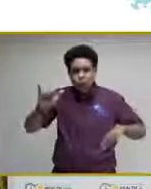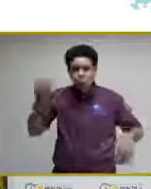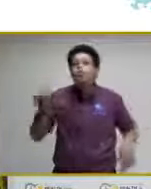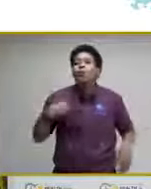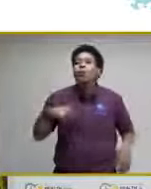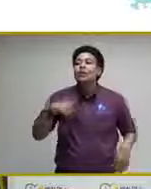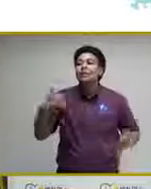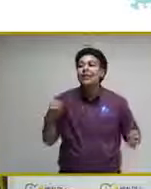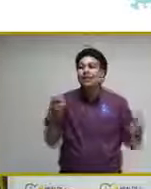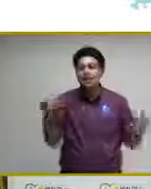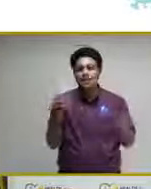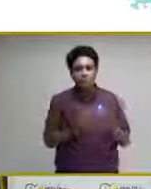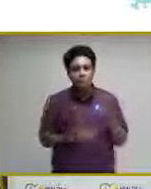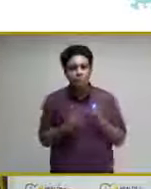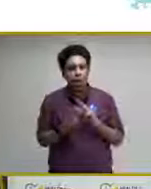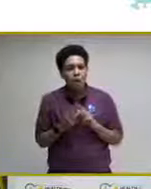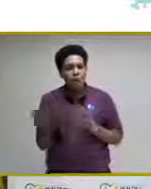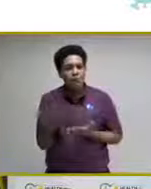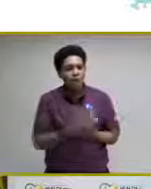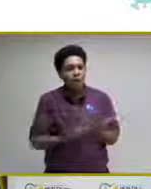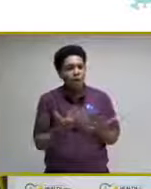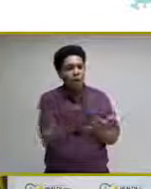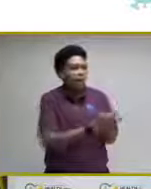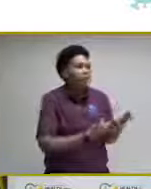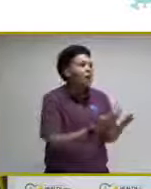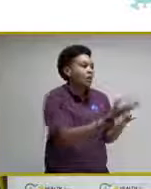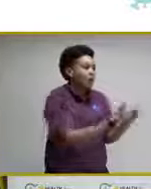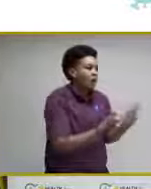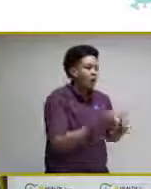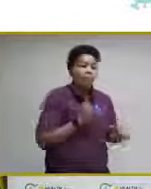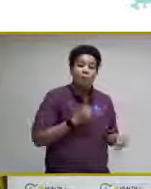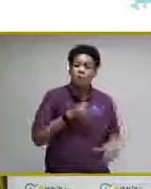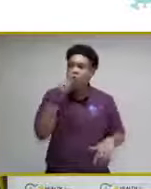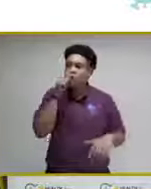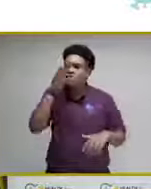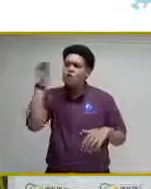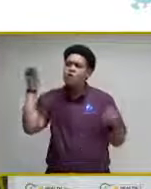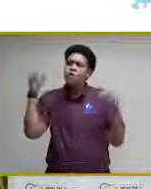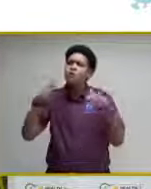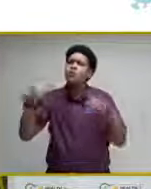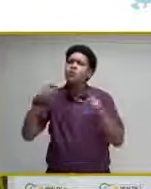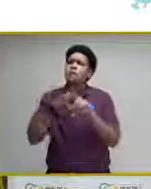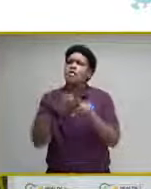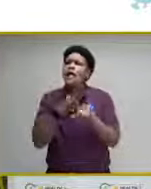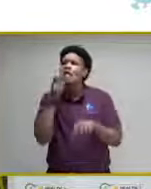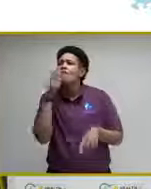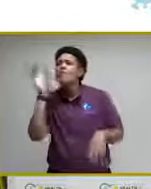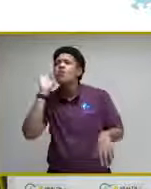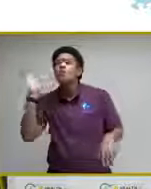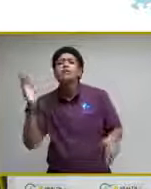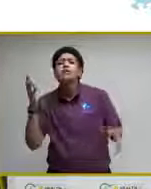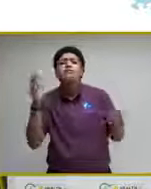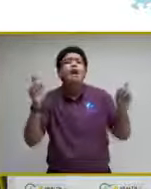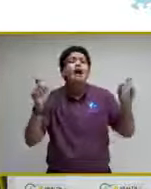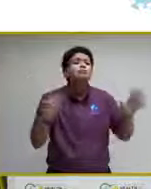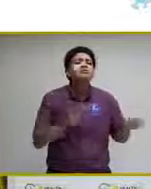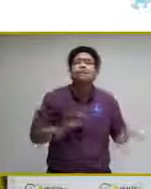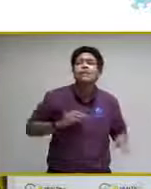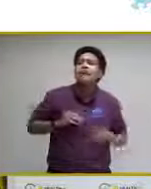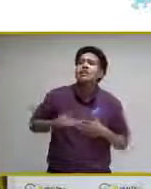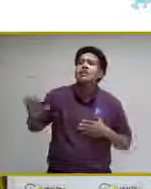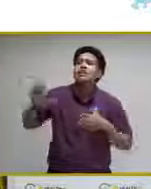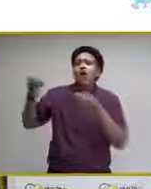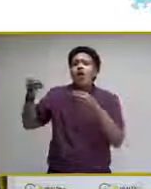are still getting some numbers from our private sector stakeholders in terms of the administrative staff in their office,